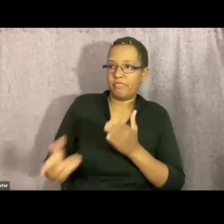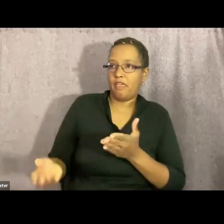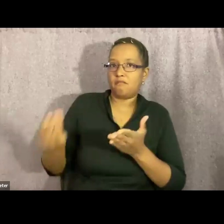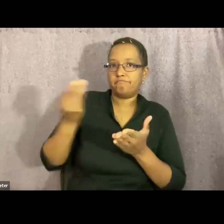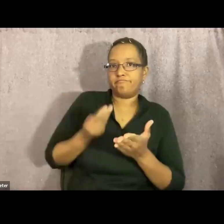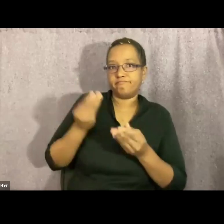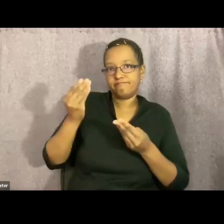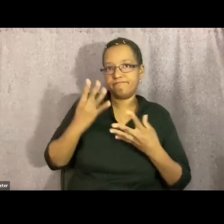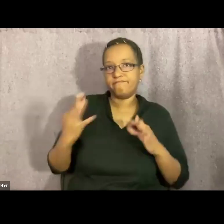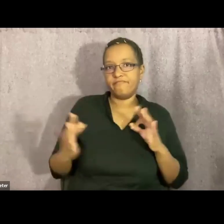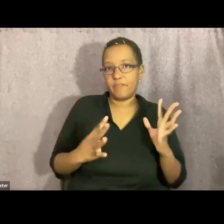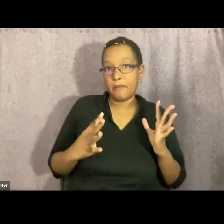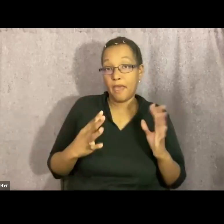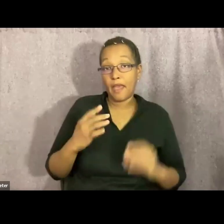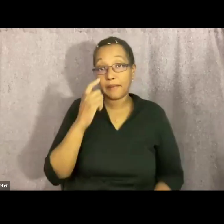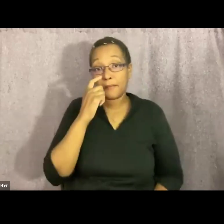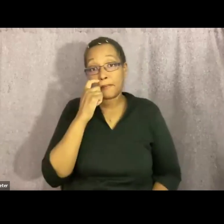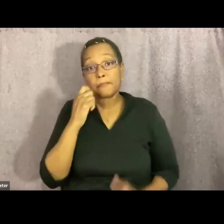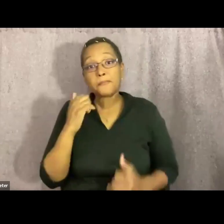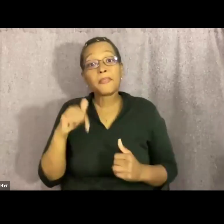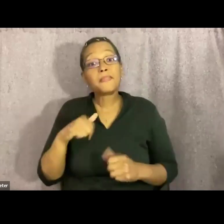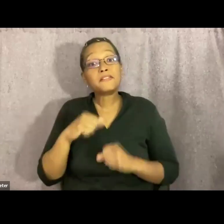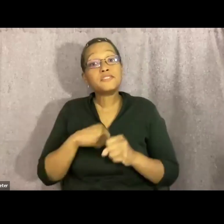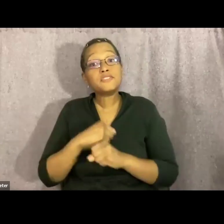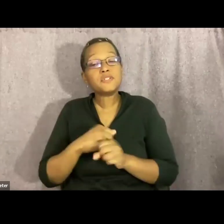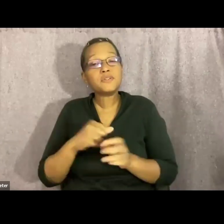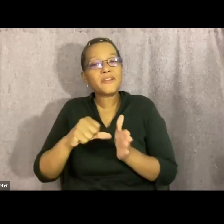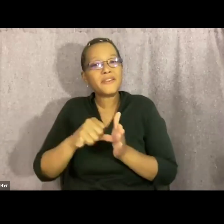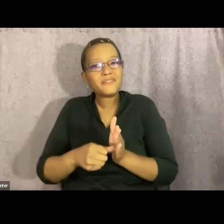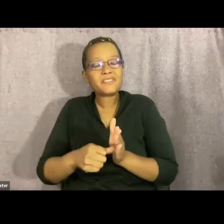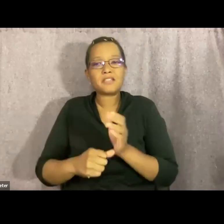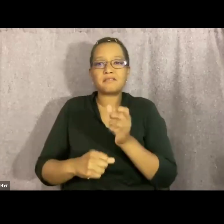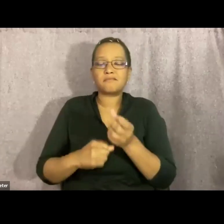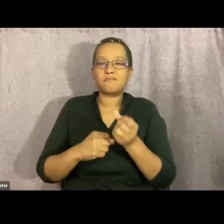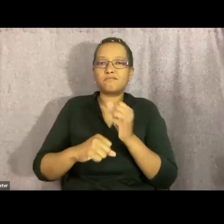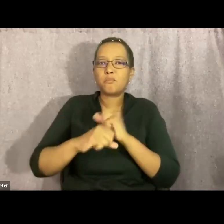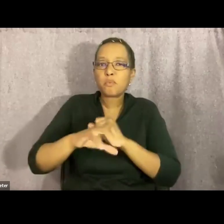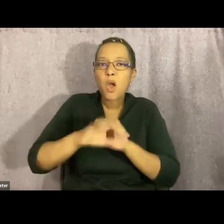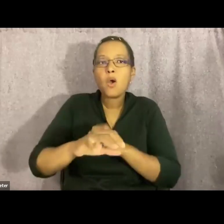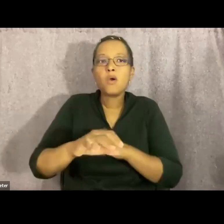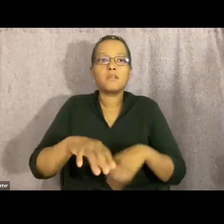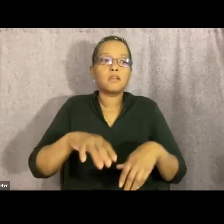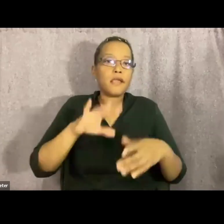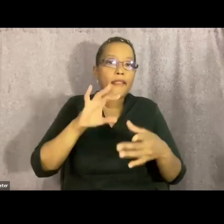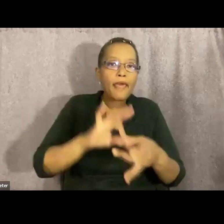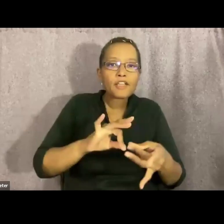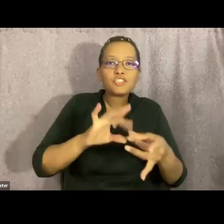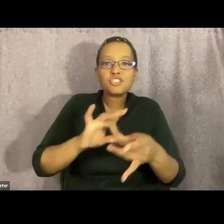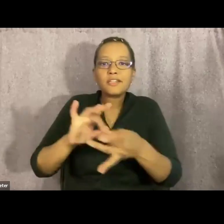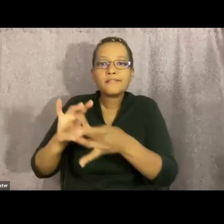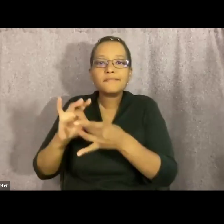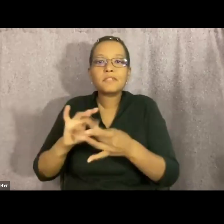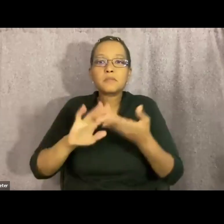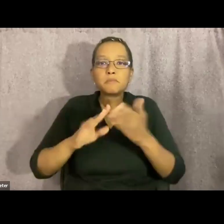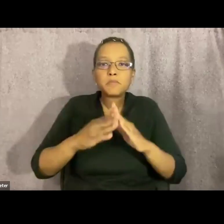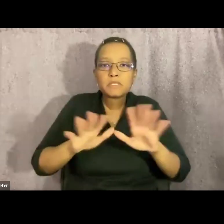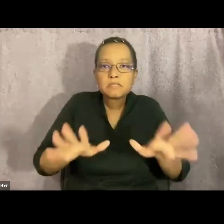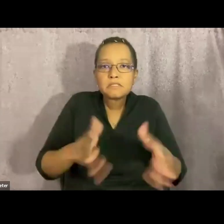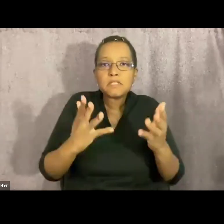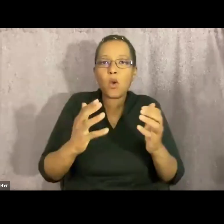year, we emphasized the importance of promoting connection and community building within the cohort, and